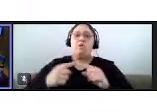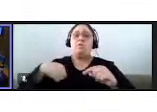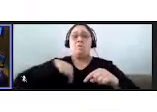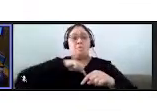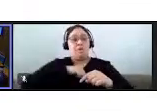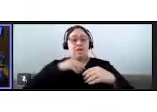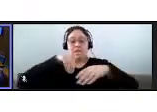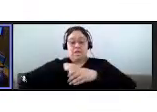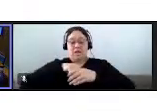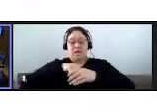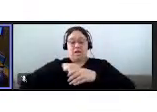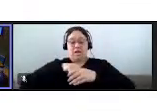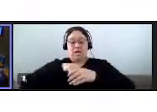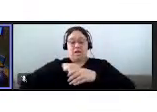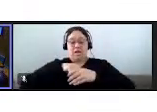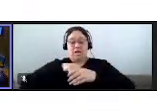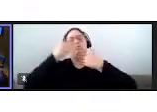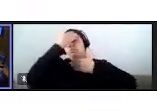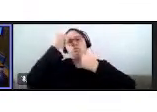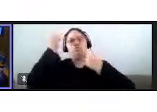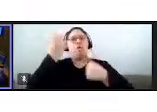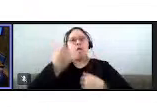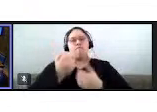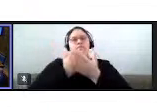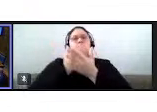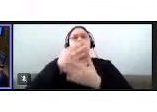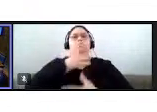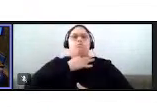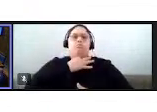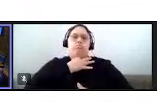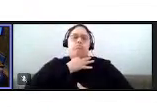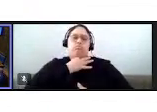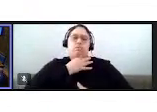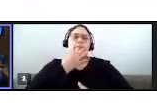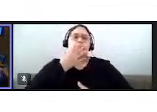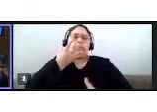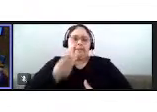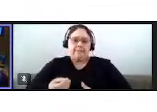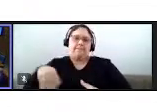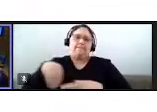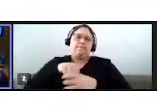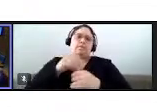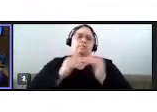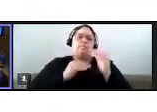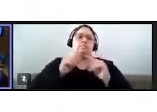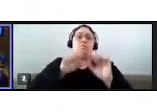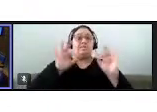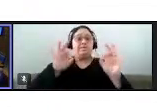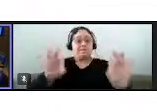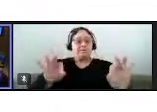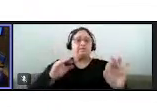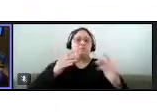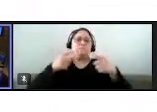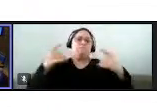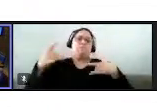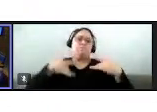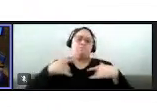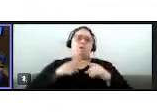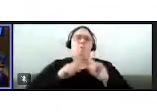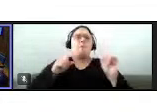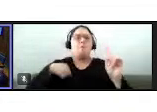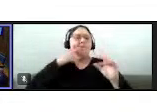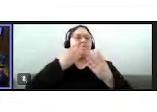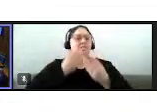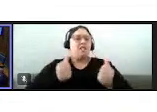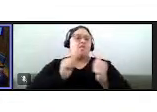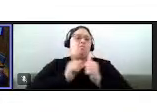this building are aware that there are certain risks. So that in itself is a major concern. But as I said, we will have to deal